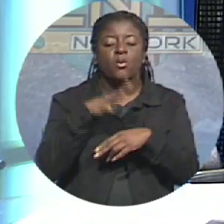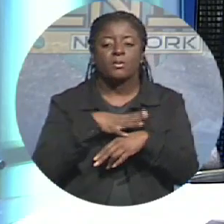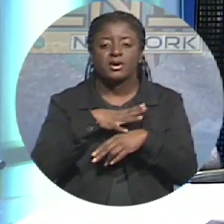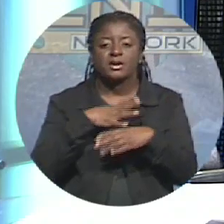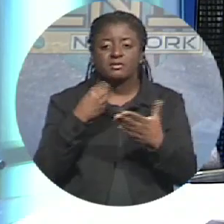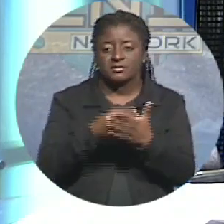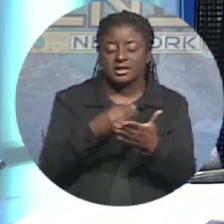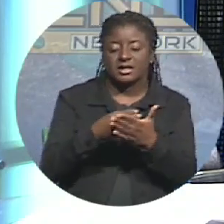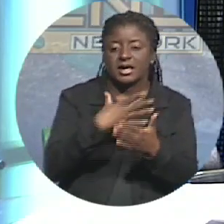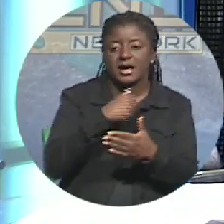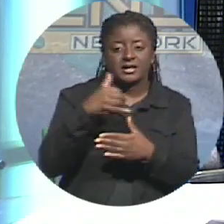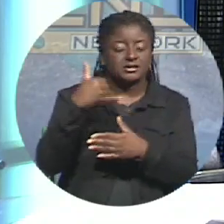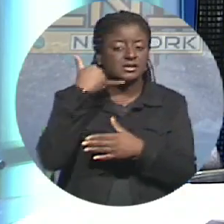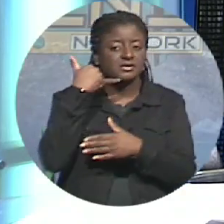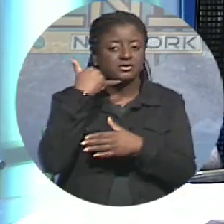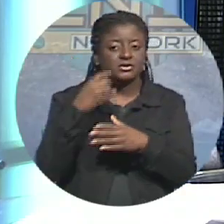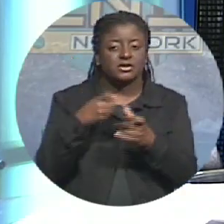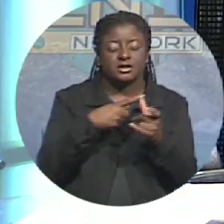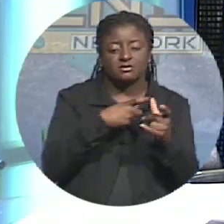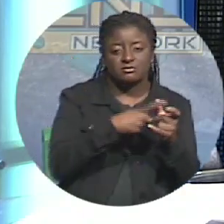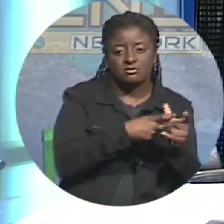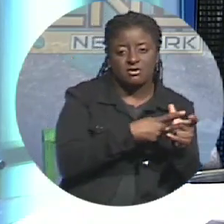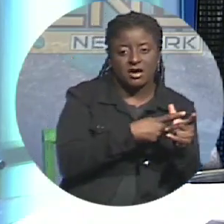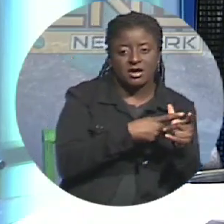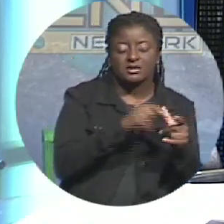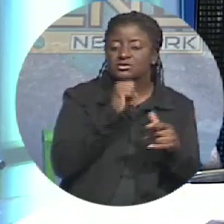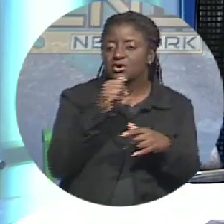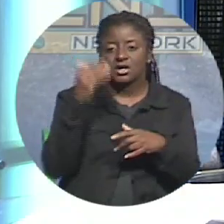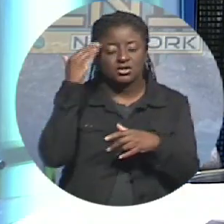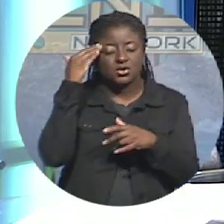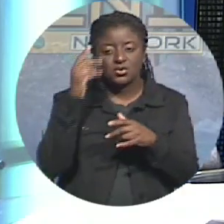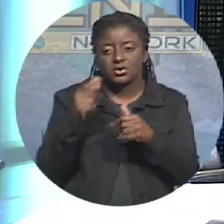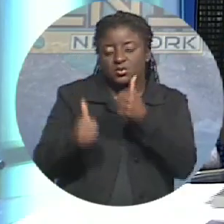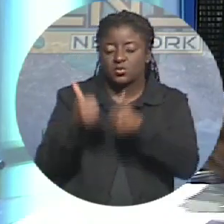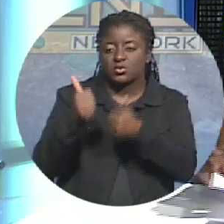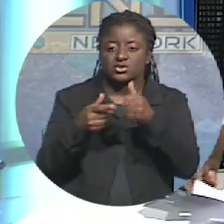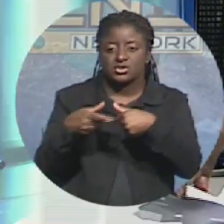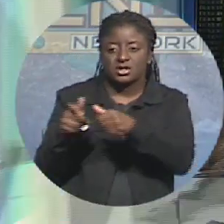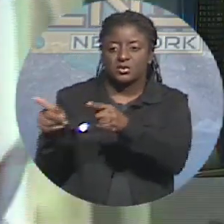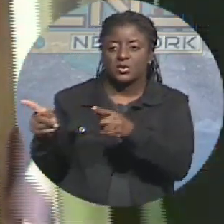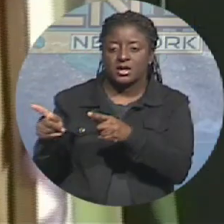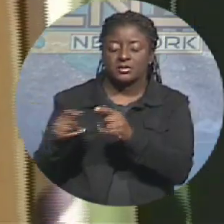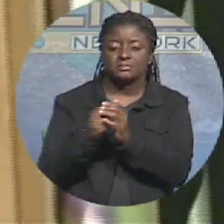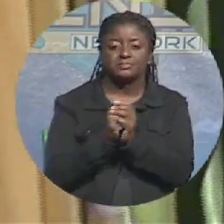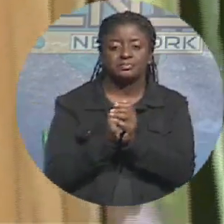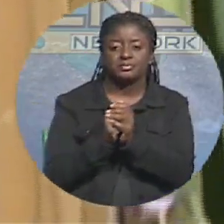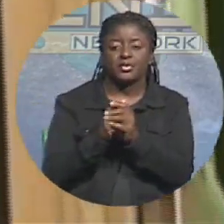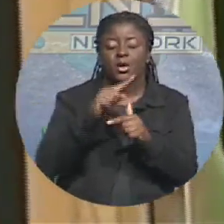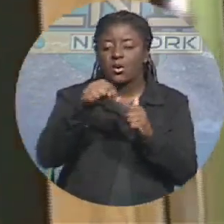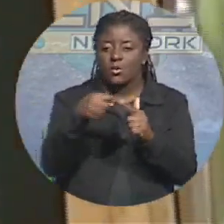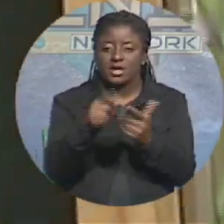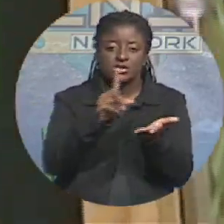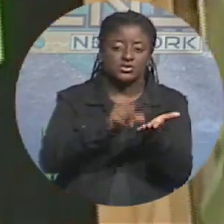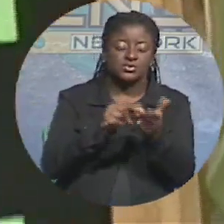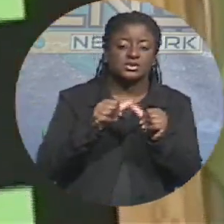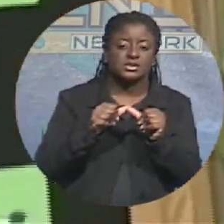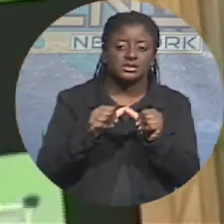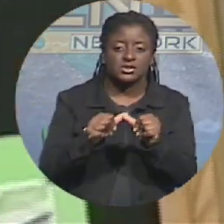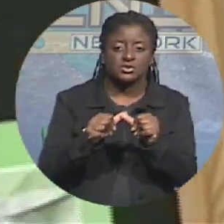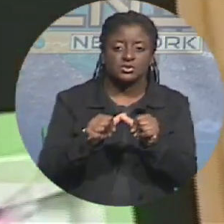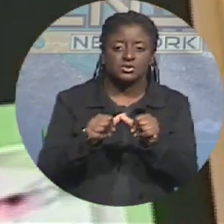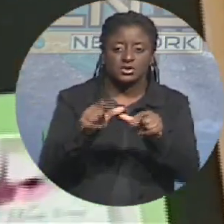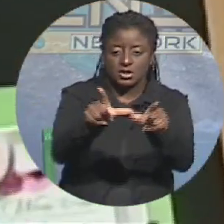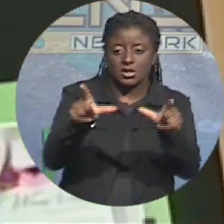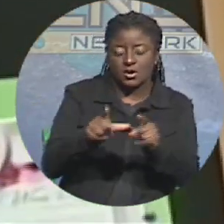the area in an unknown direction. Active police investigations continue. When the weekend edition continues, a local